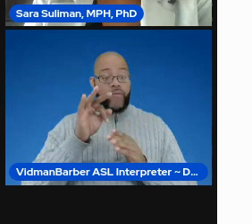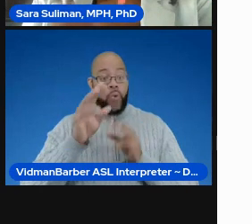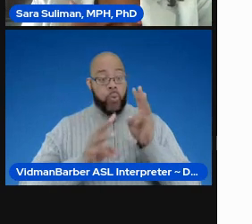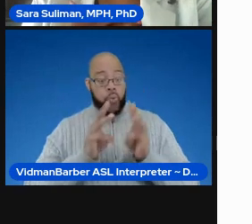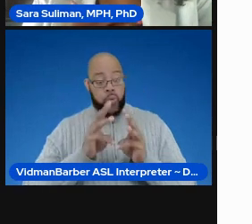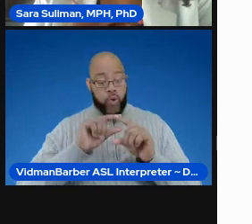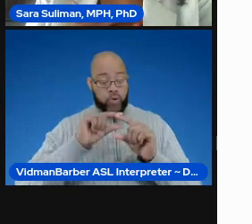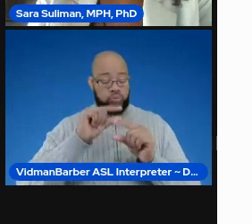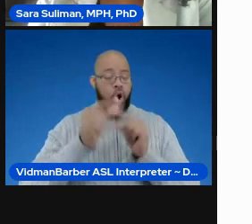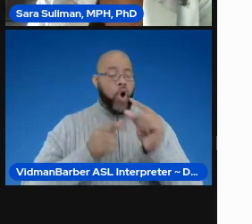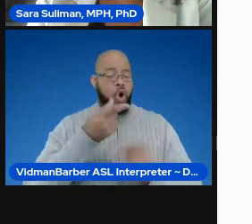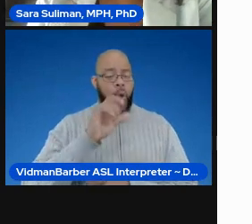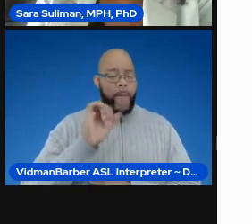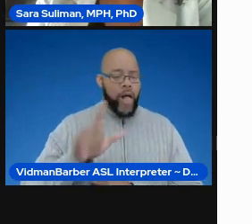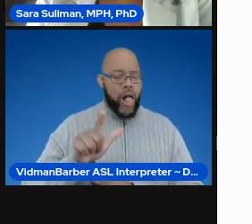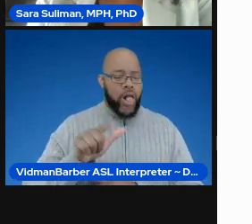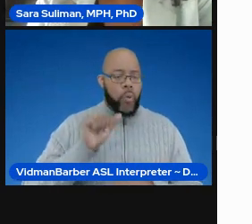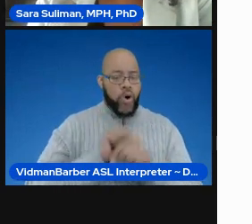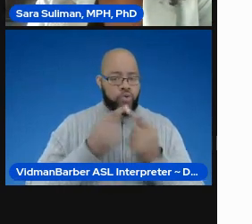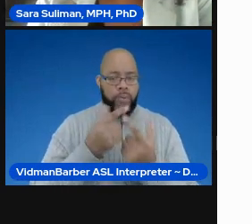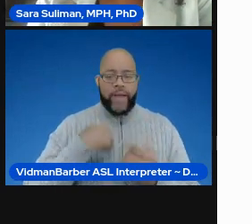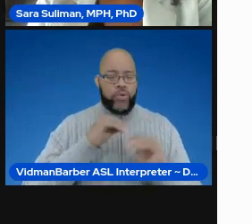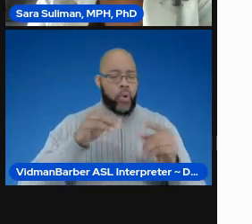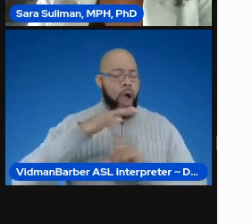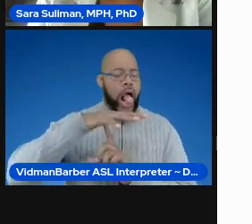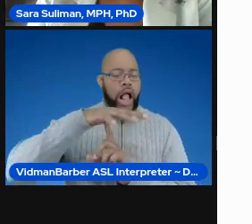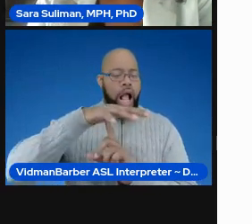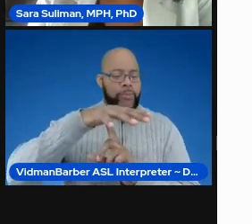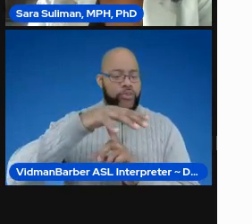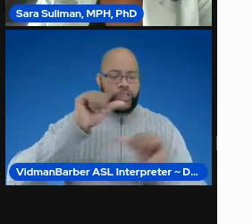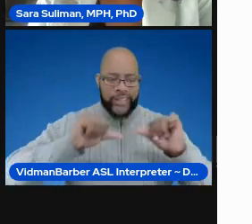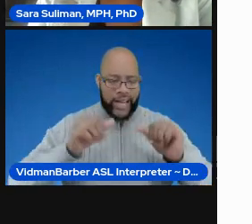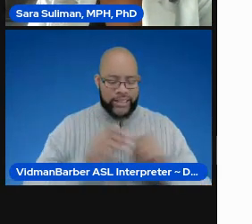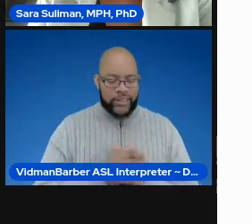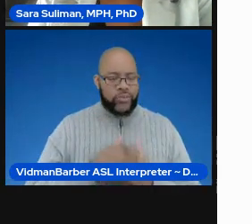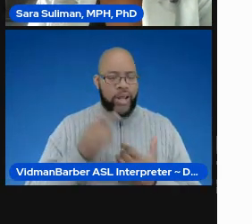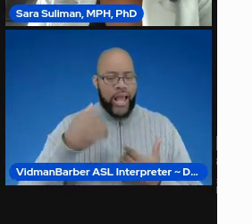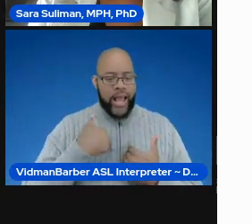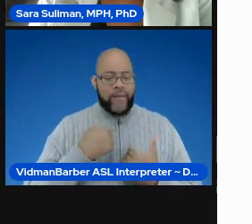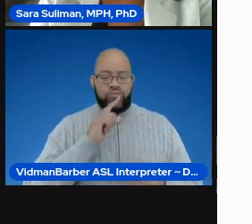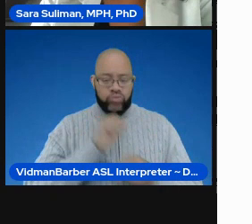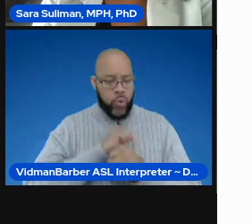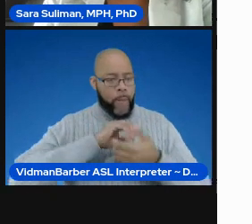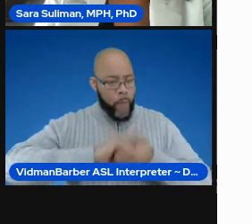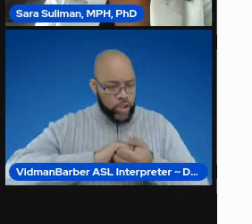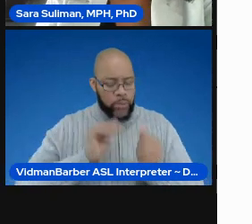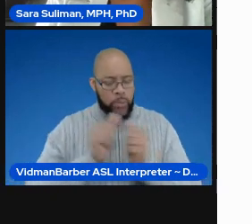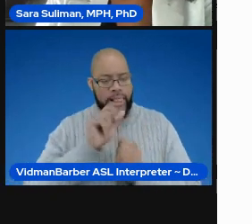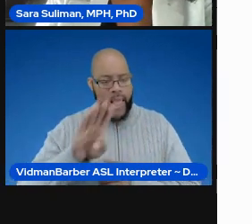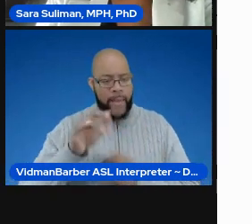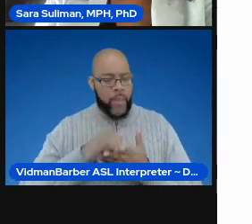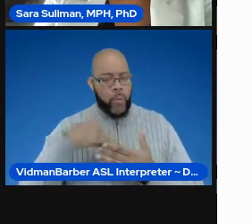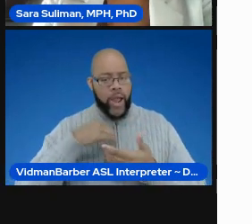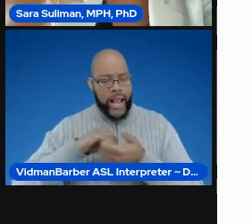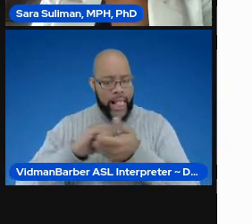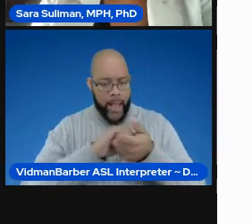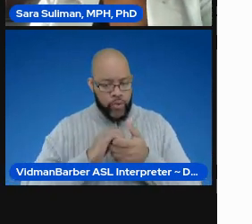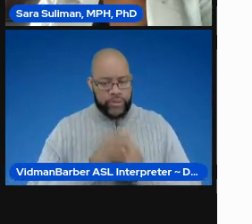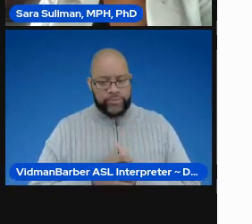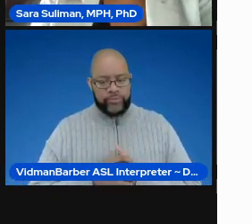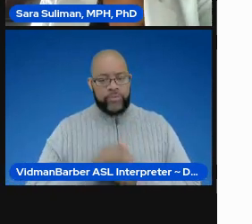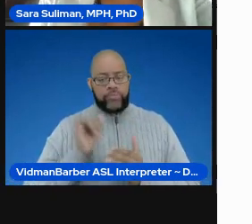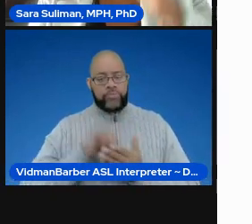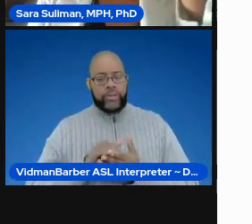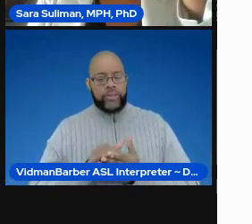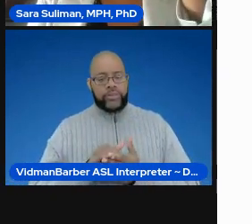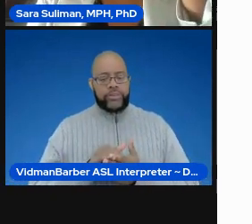implementation group, at least from my side, was that there would be no helicopter science. We would have true partnerships with the labs that we were collaborating with. And this was a